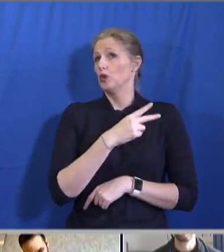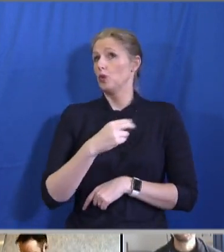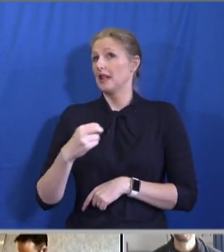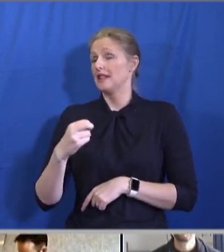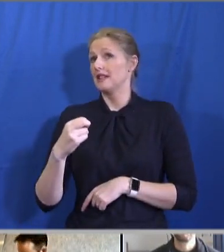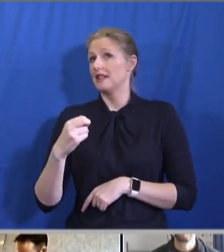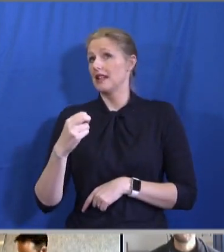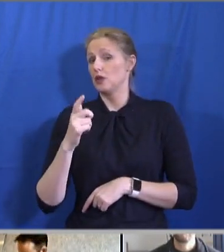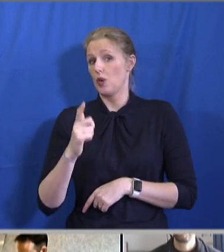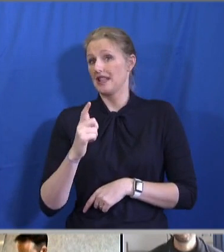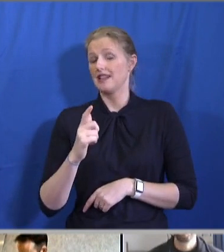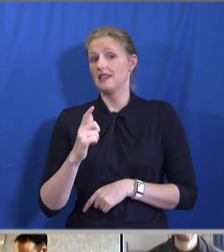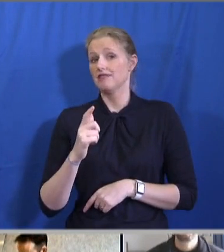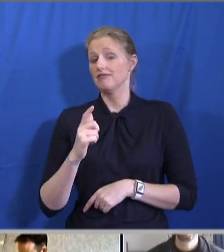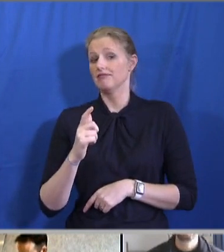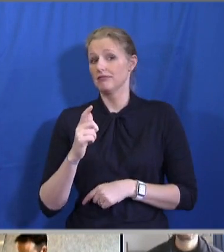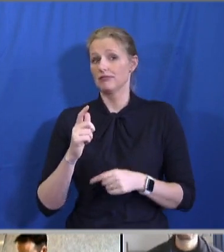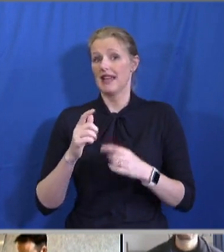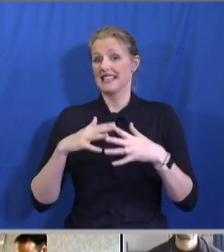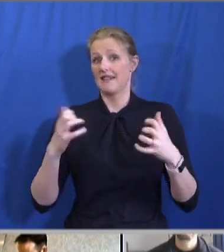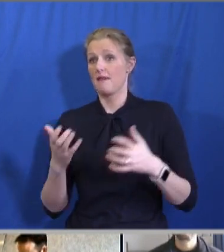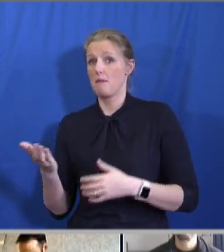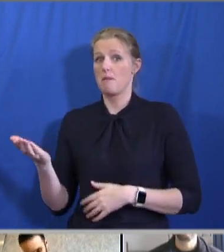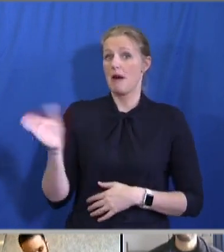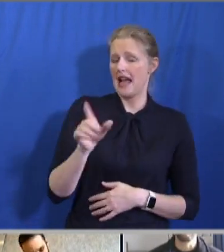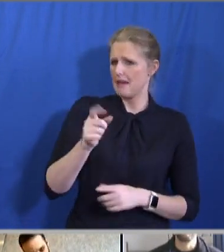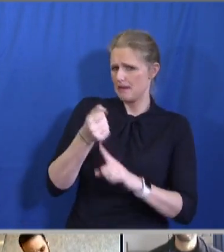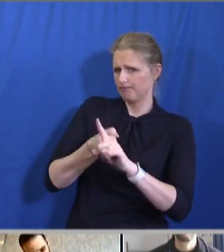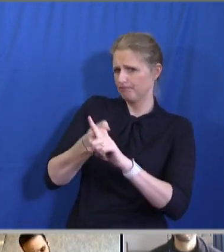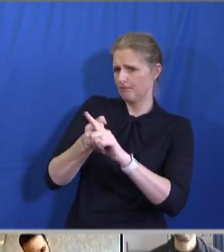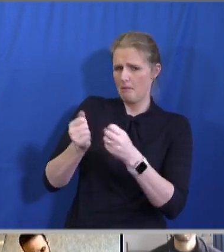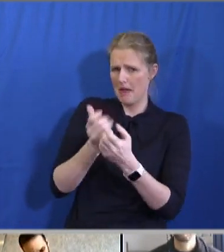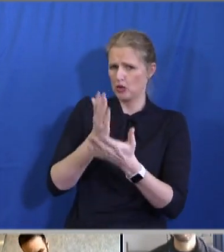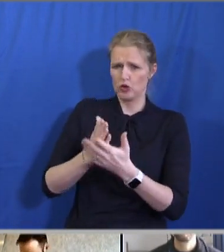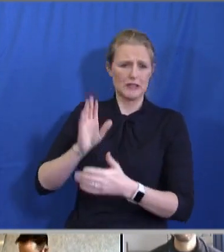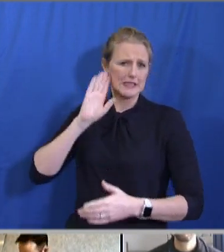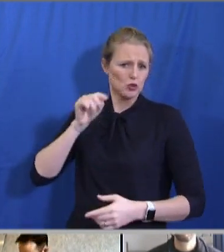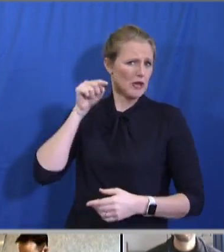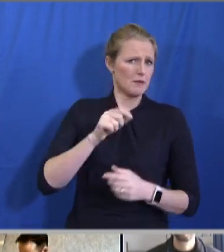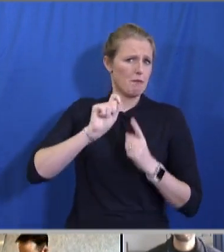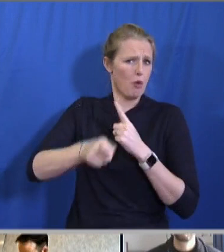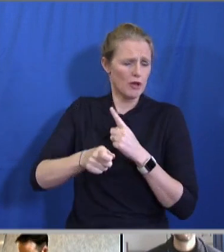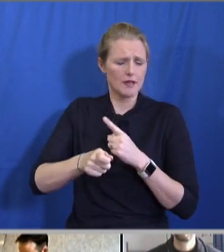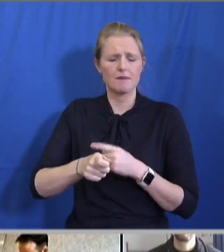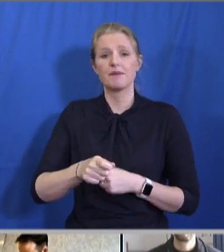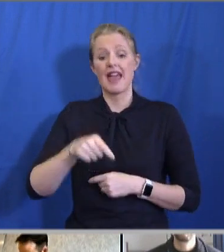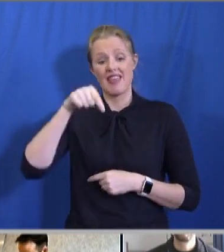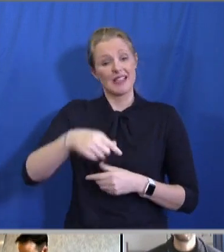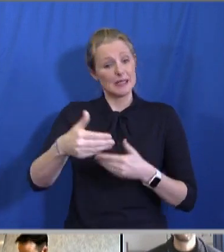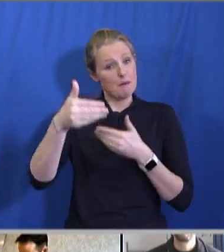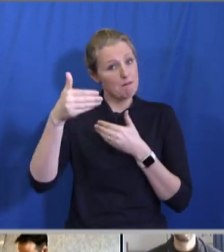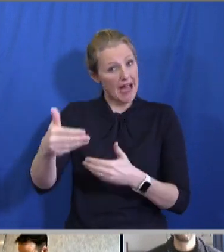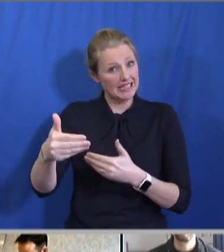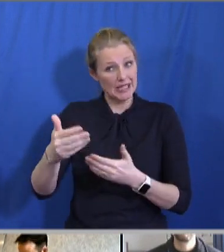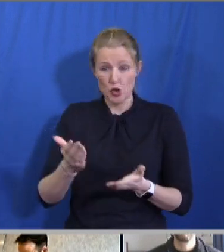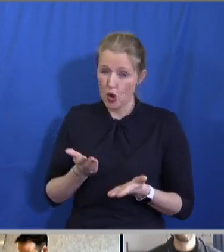January 2020. In regards to being able to do anything in the remainder of this mandate, David, I cannot give you that commitment, and you've